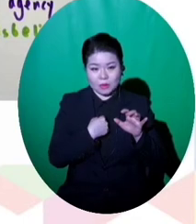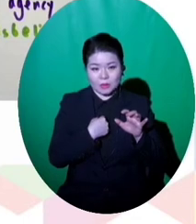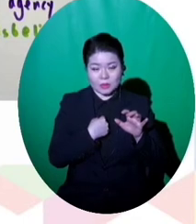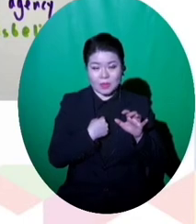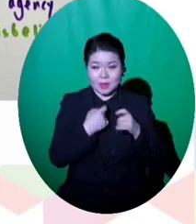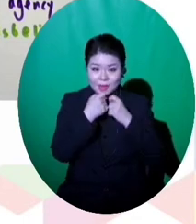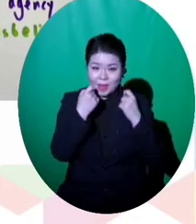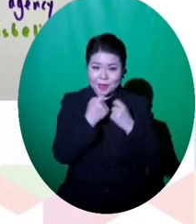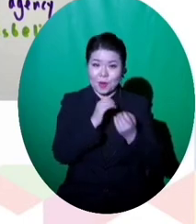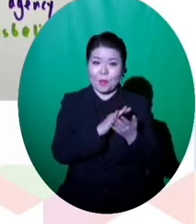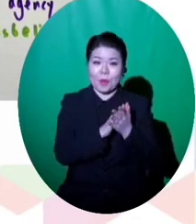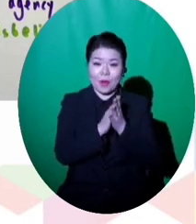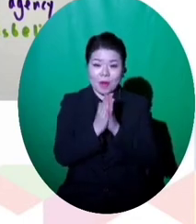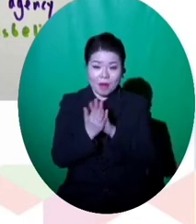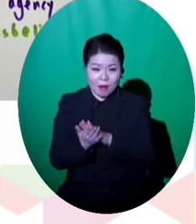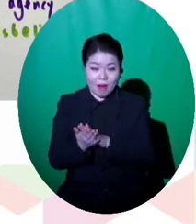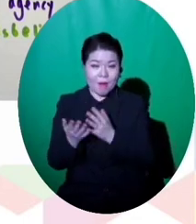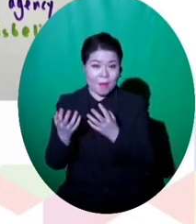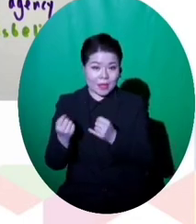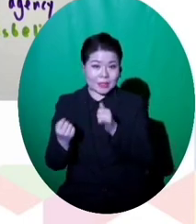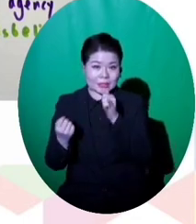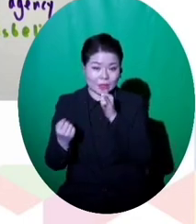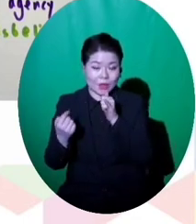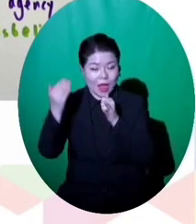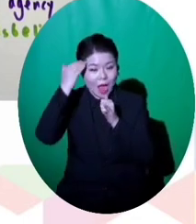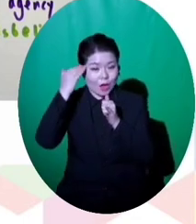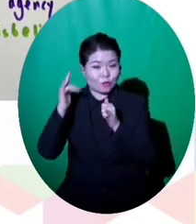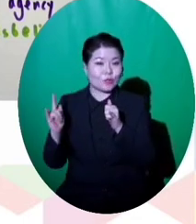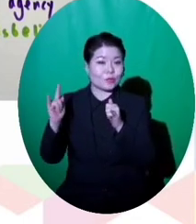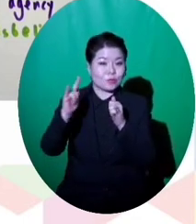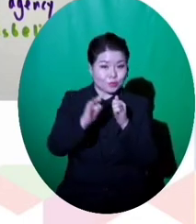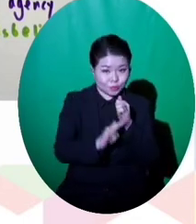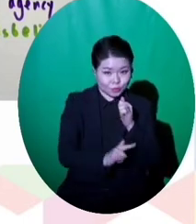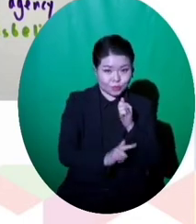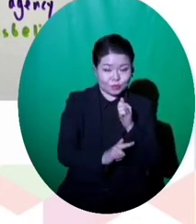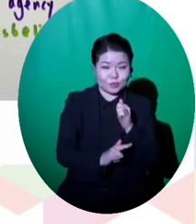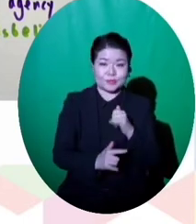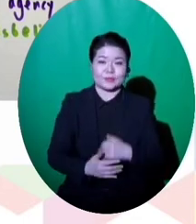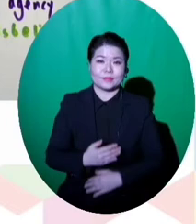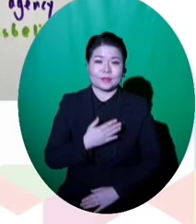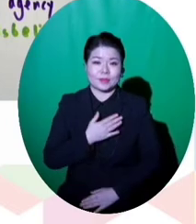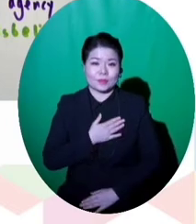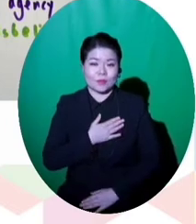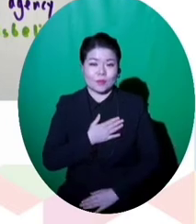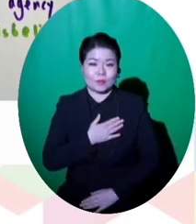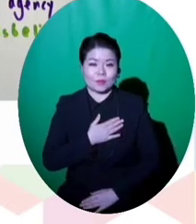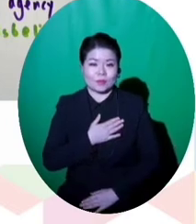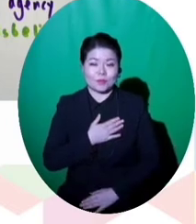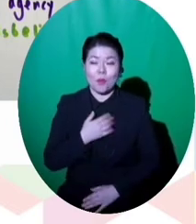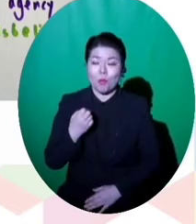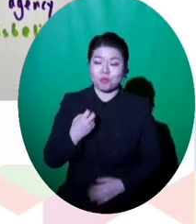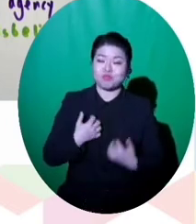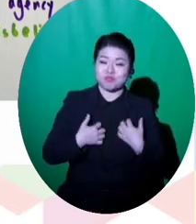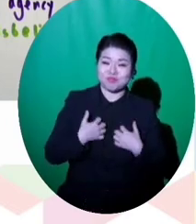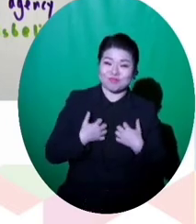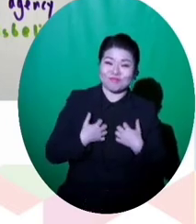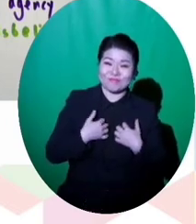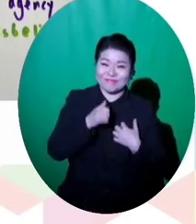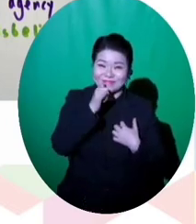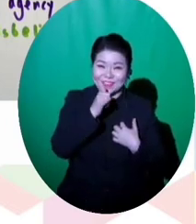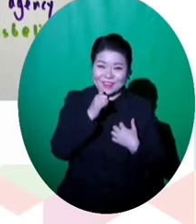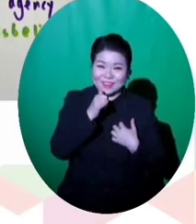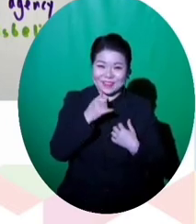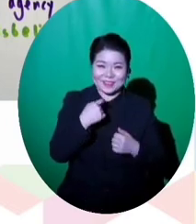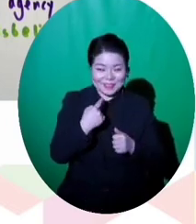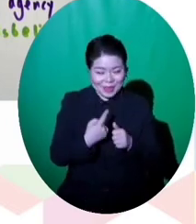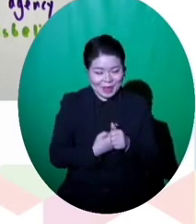this change. For one, I could spend more time in nature. And I've been actually thinking about our relationship with not